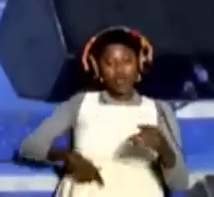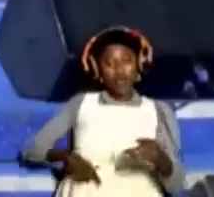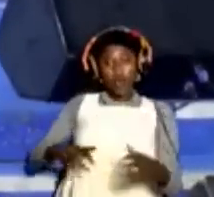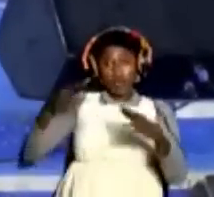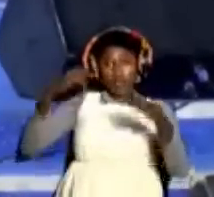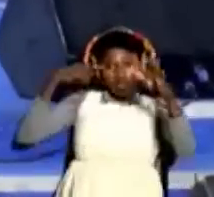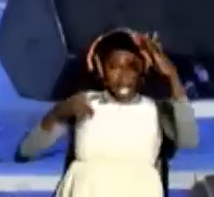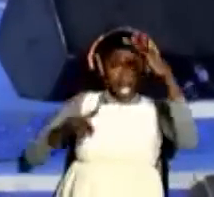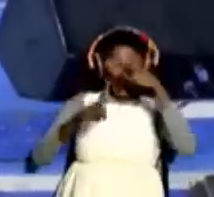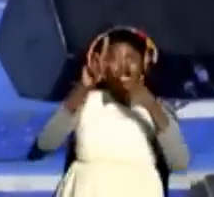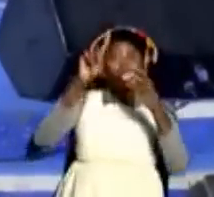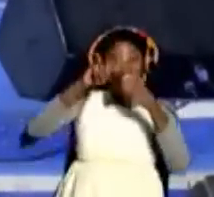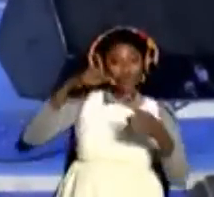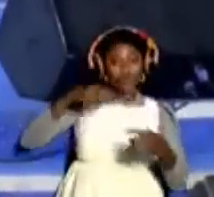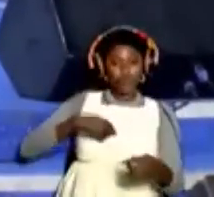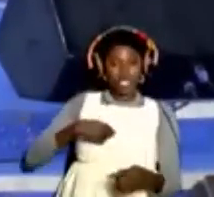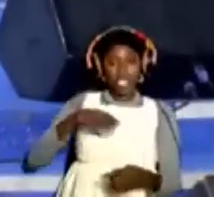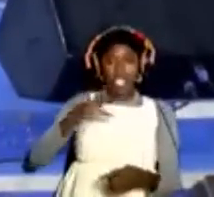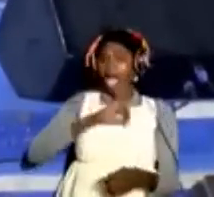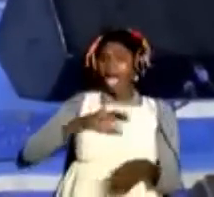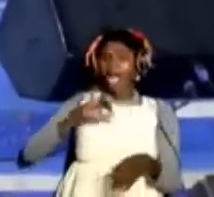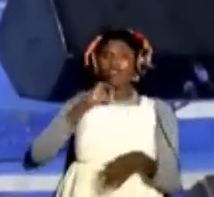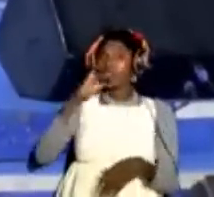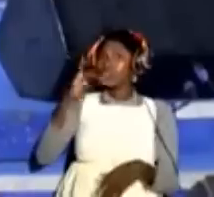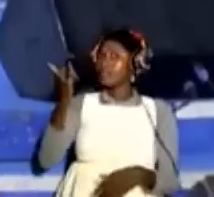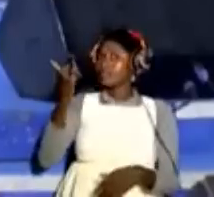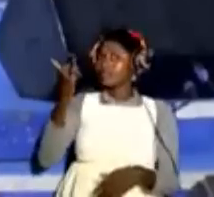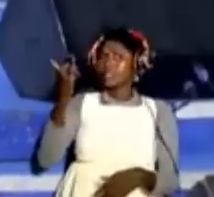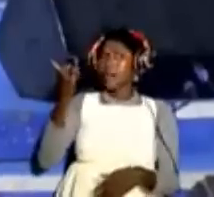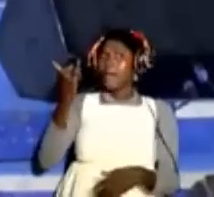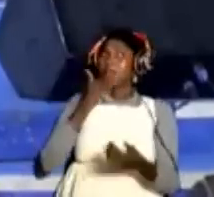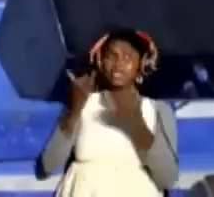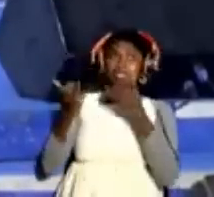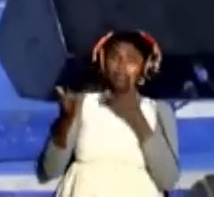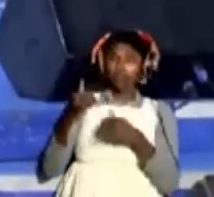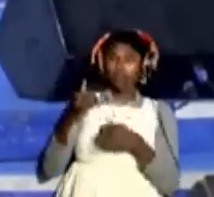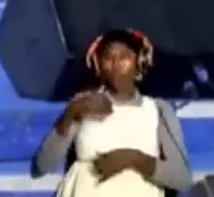appeared to me in an unmistakable revelation.